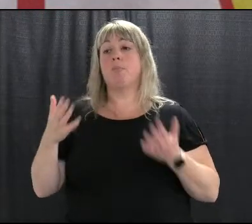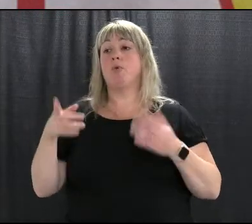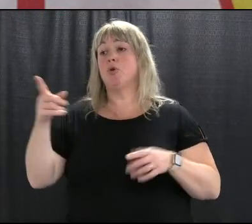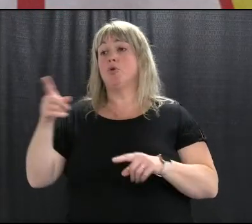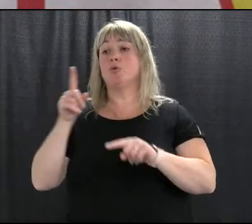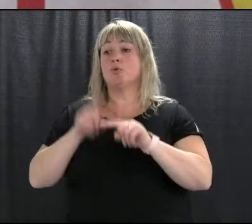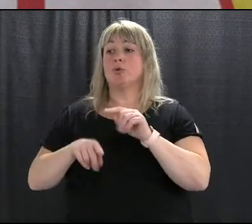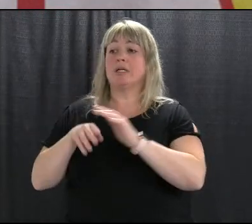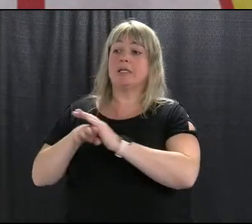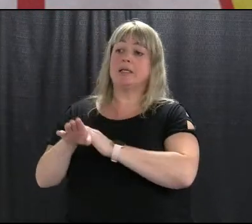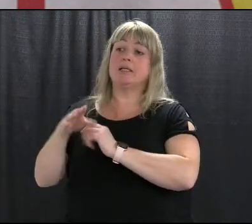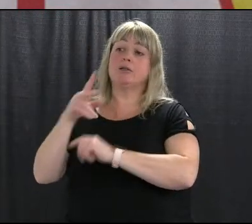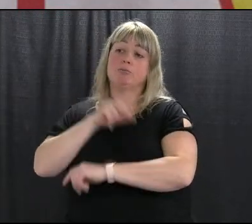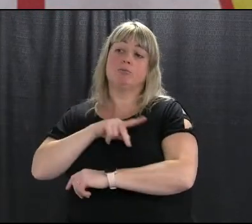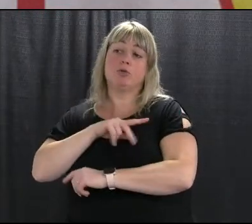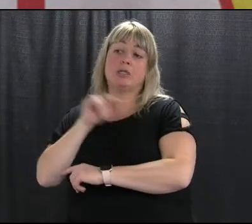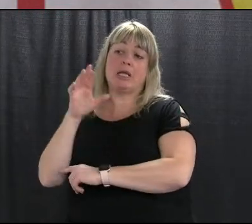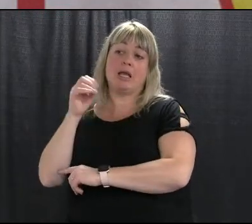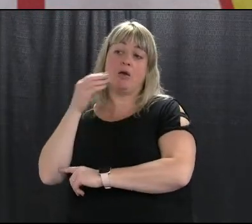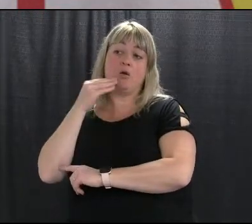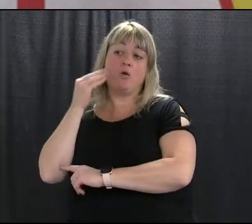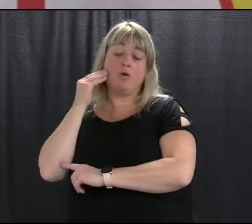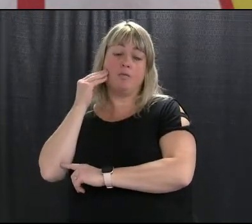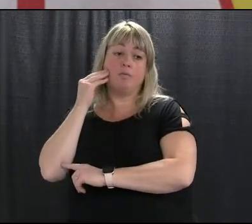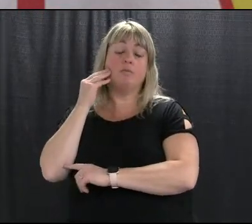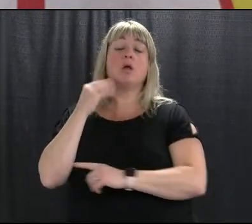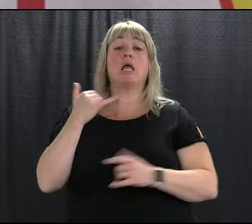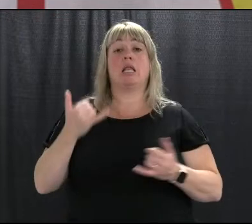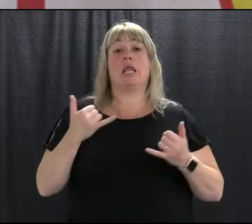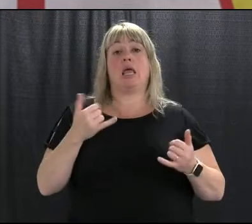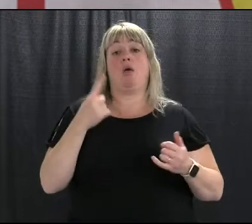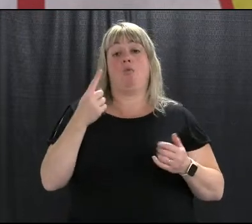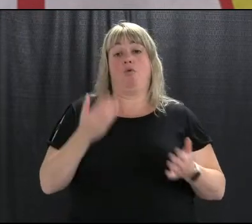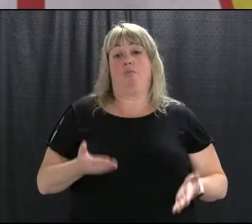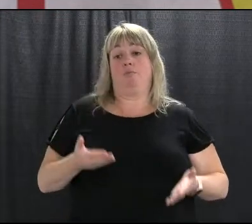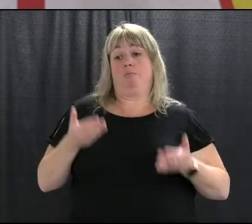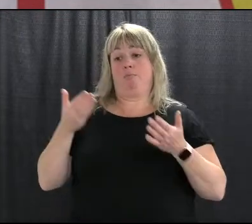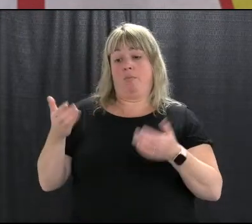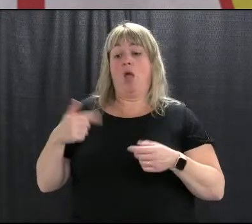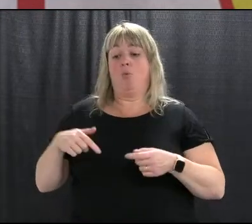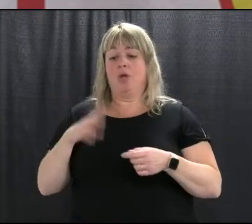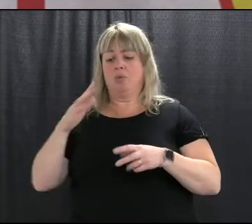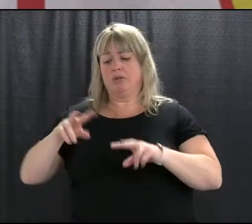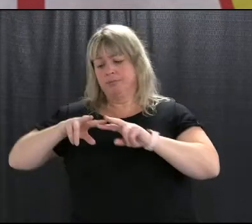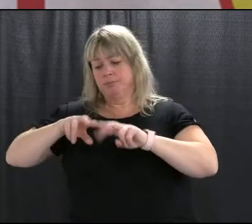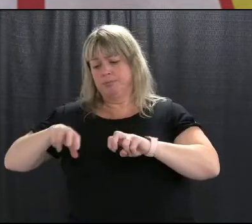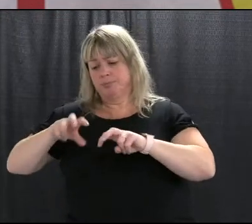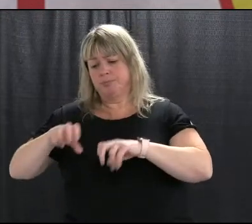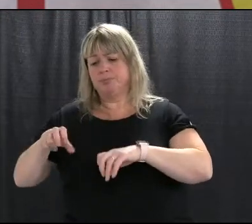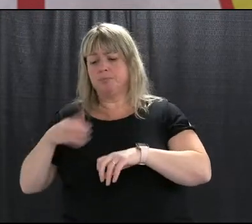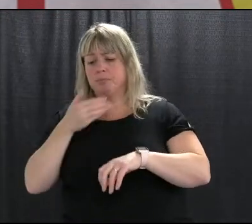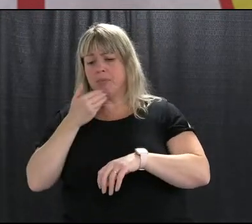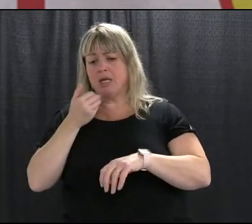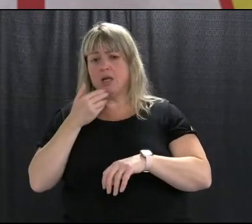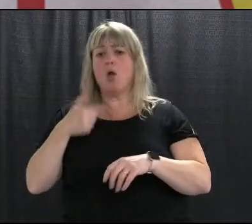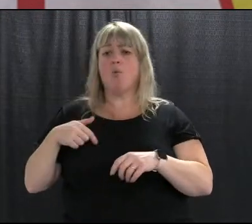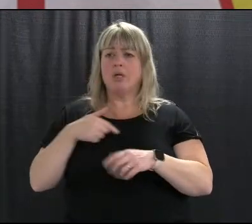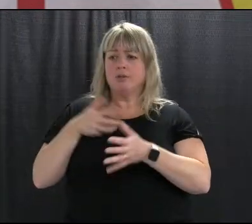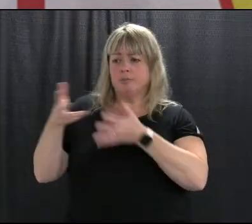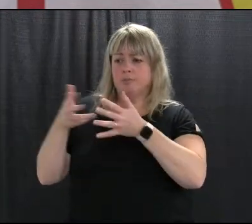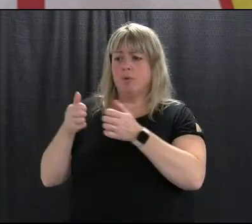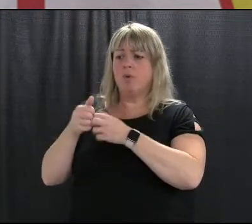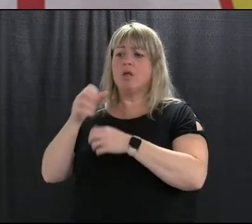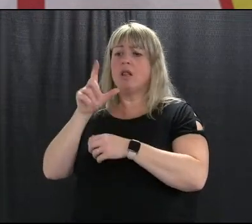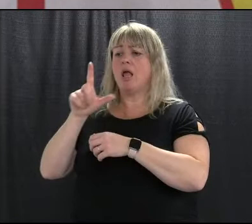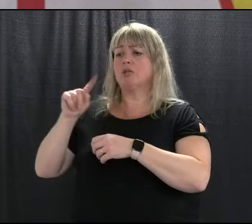admitted to a personal care home. One of the recommendations in here is to look at that. We've been working with the sector on how we